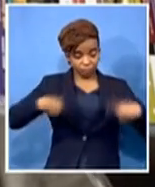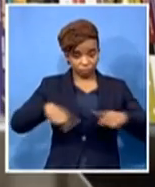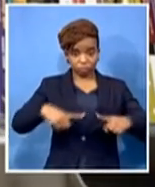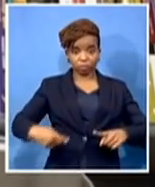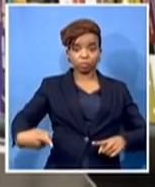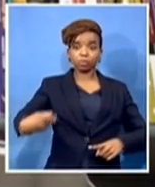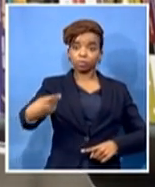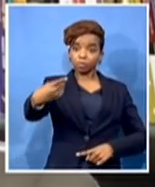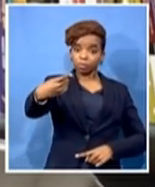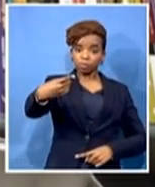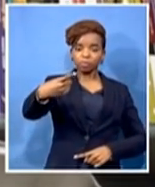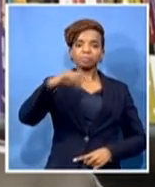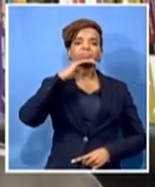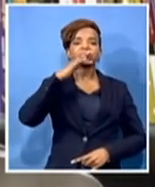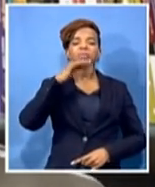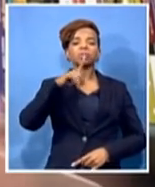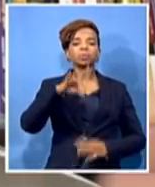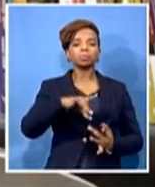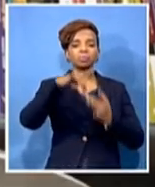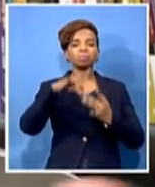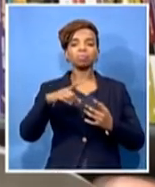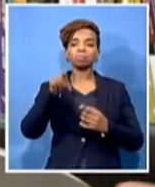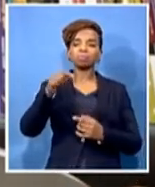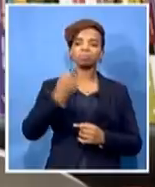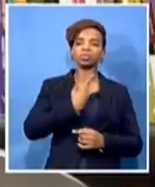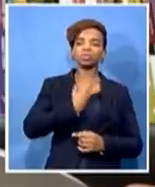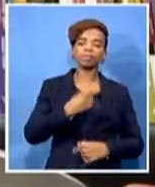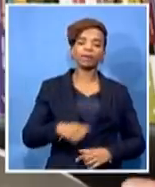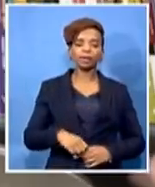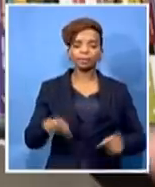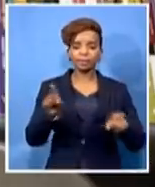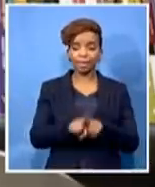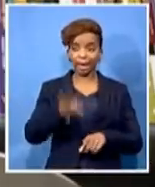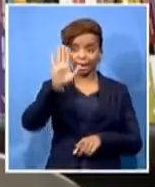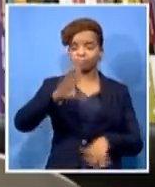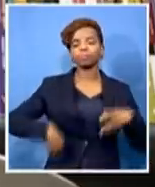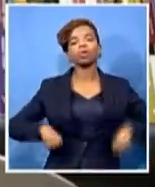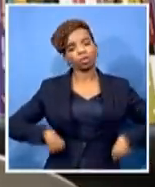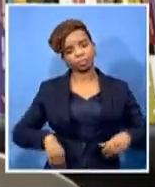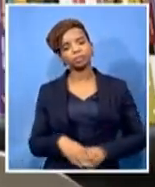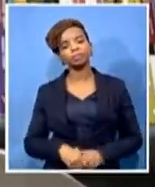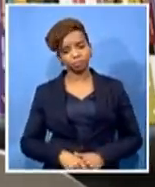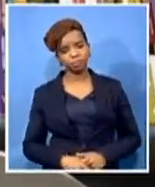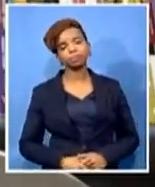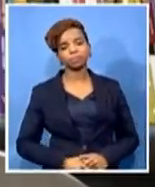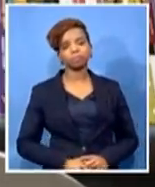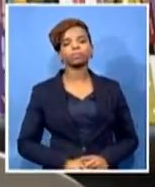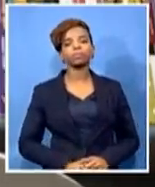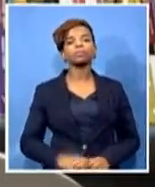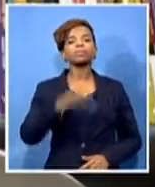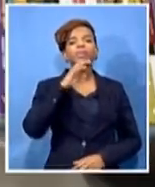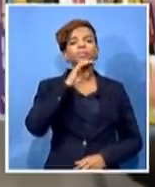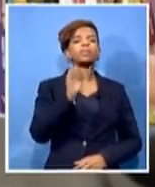also corrupt. And I think that is the posture that those that are implicated in corruption would try to